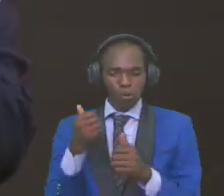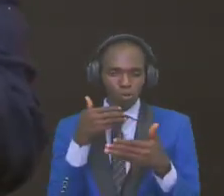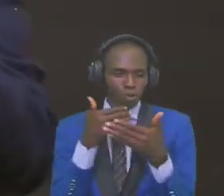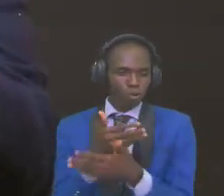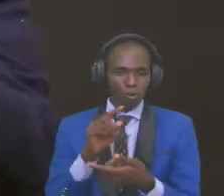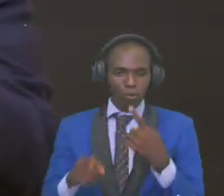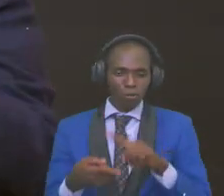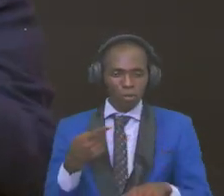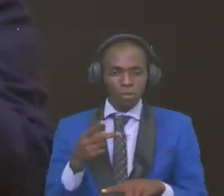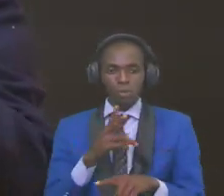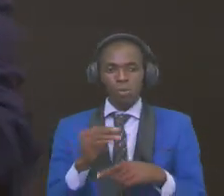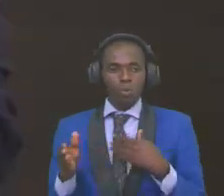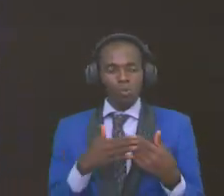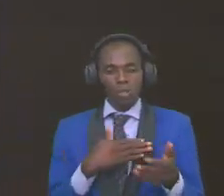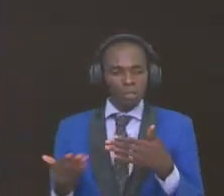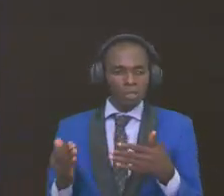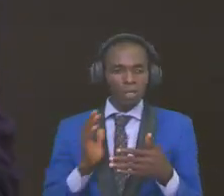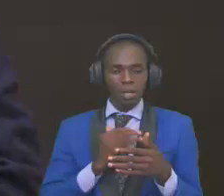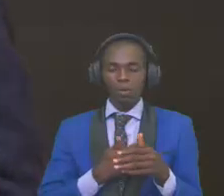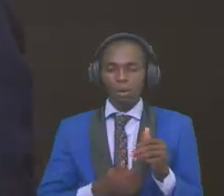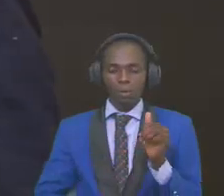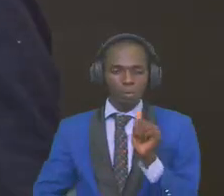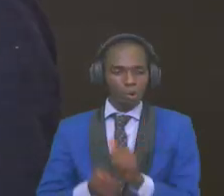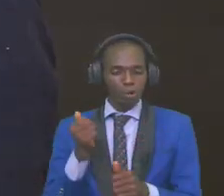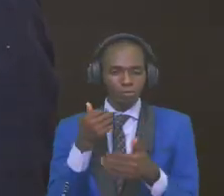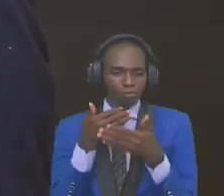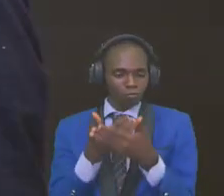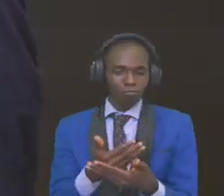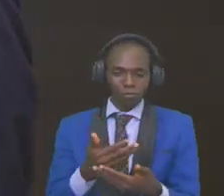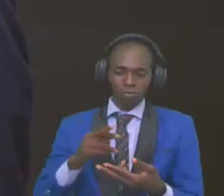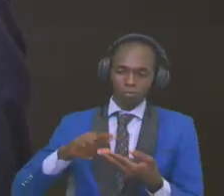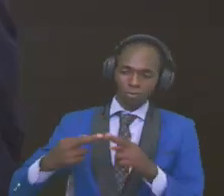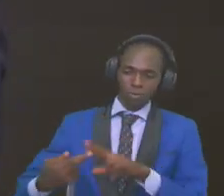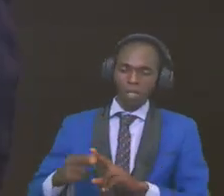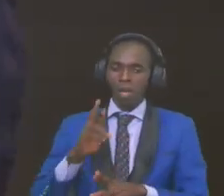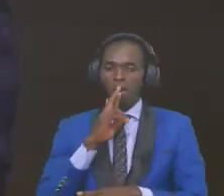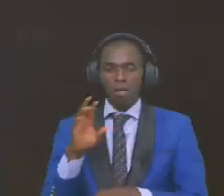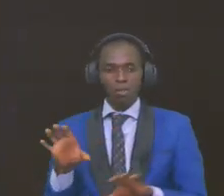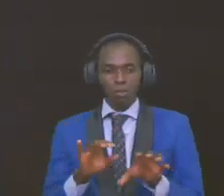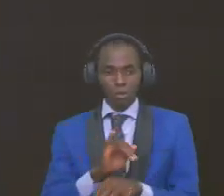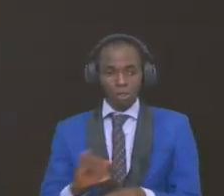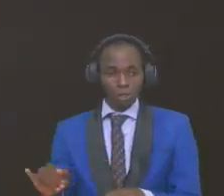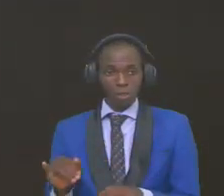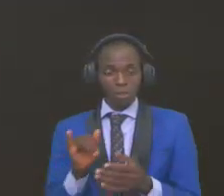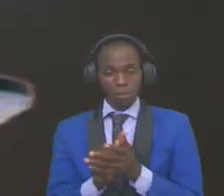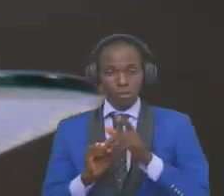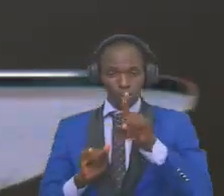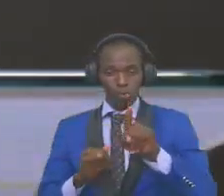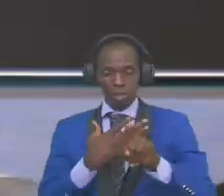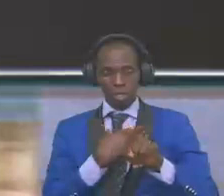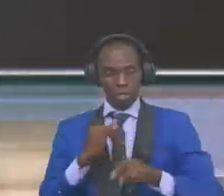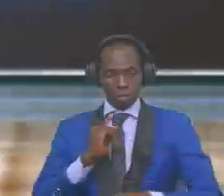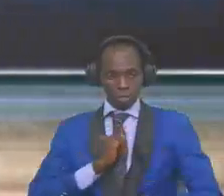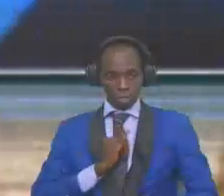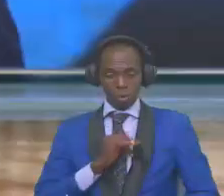no matter what our closest relations, what they are doing, that we, you and I,